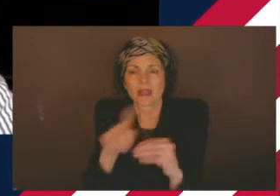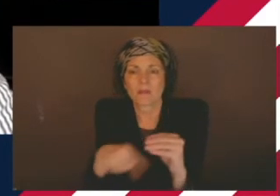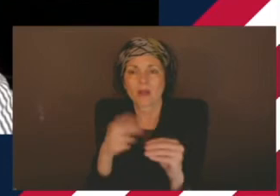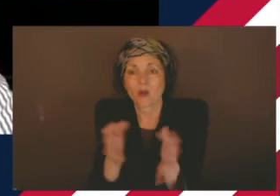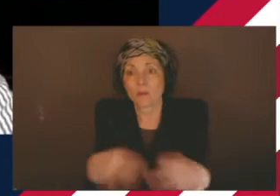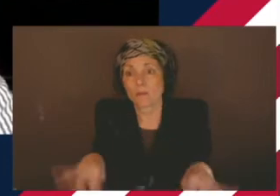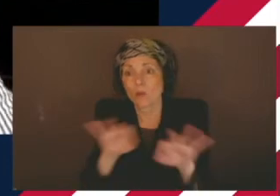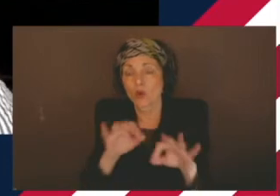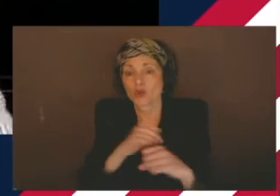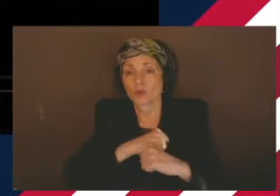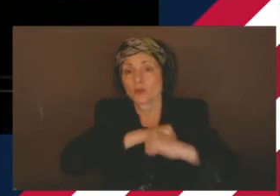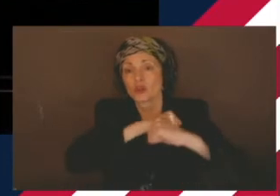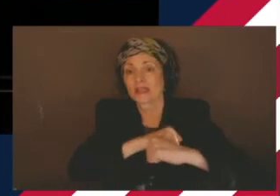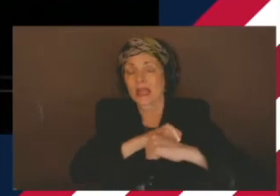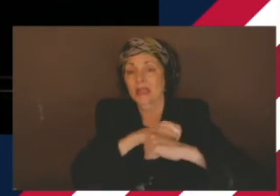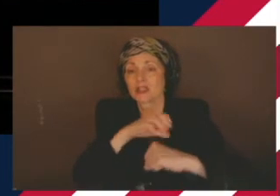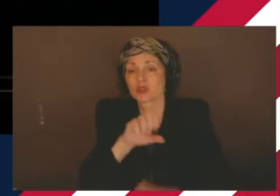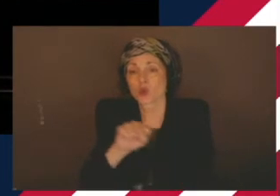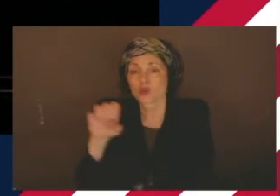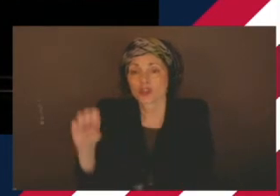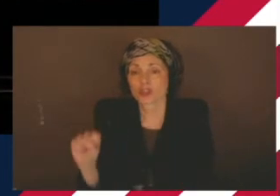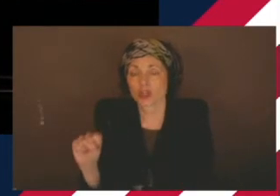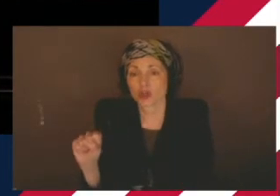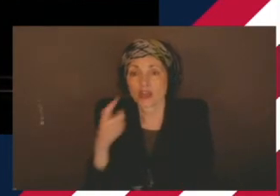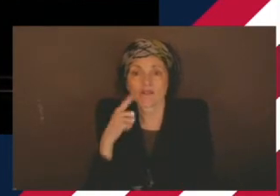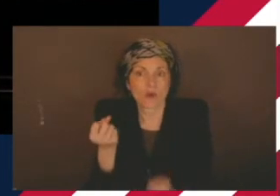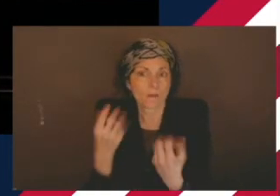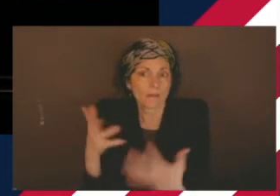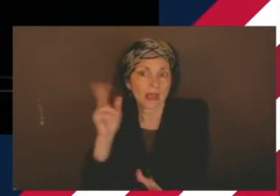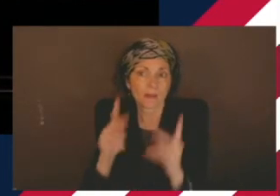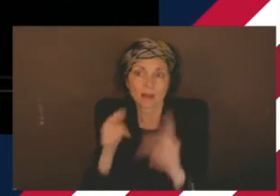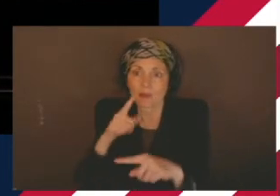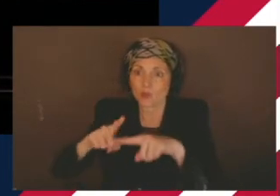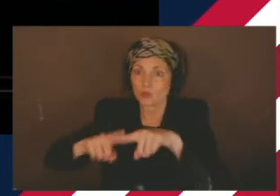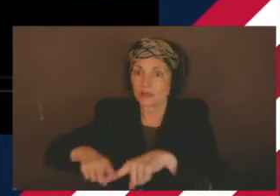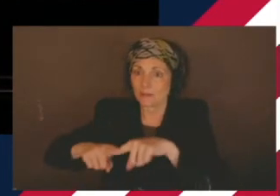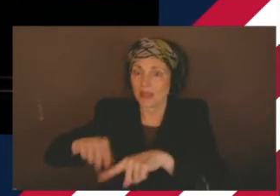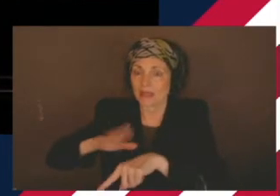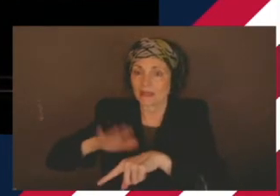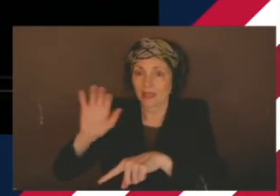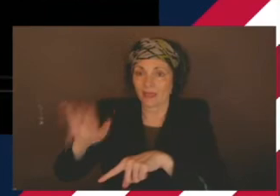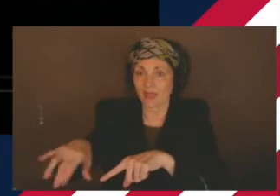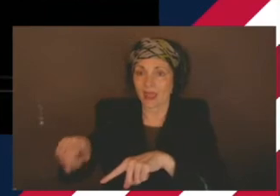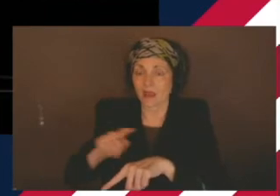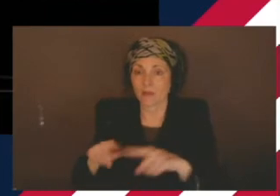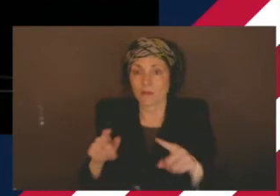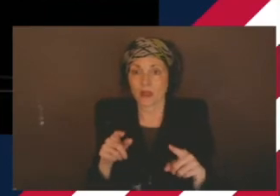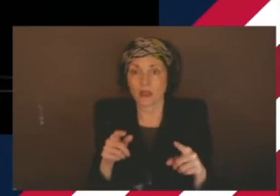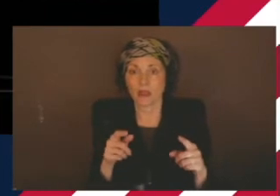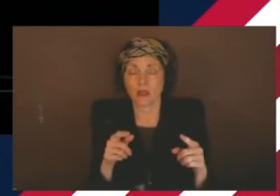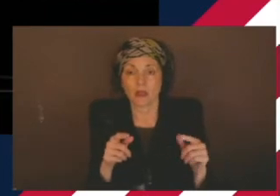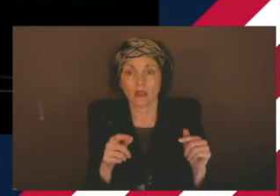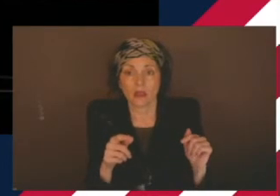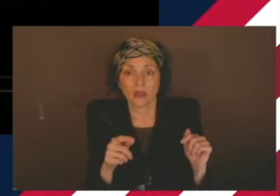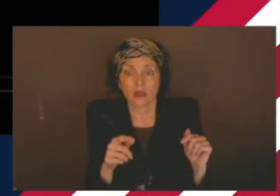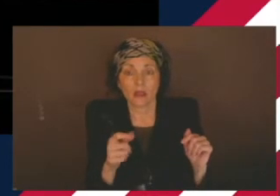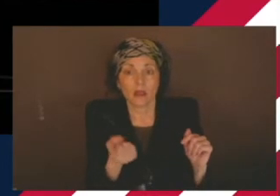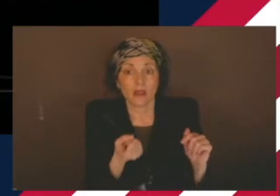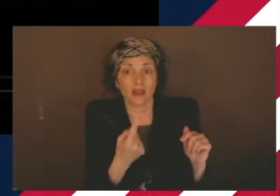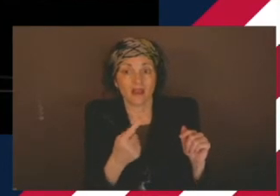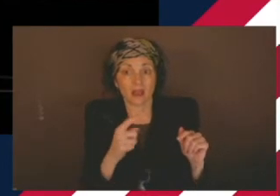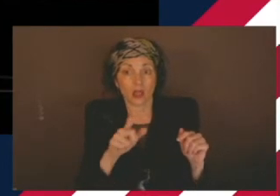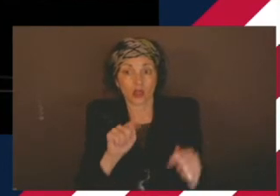Security for the millions of Americans who depend on the program. While this administration is focused on destroying this